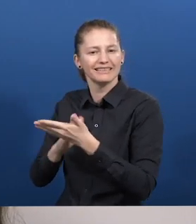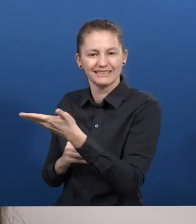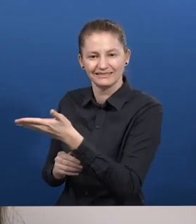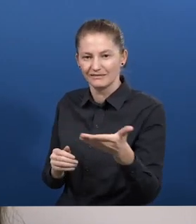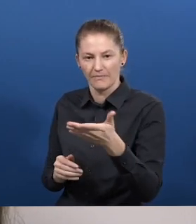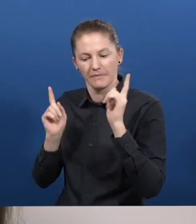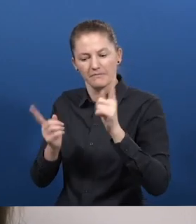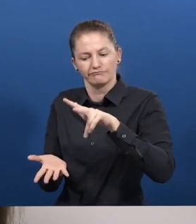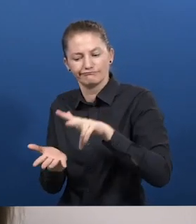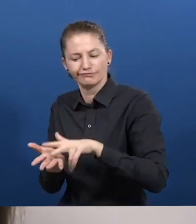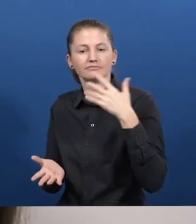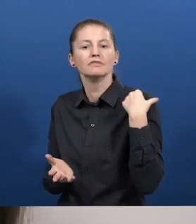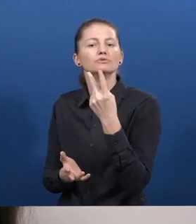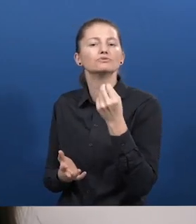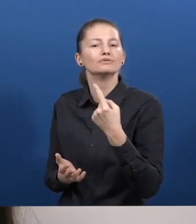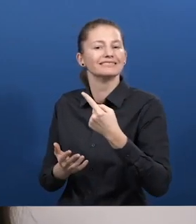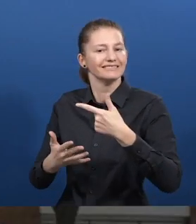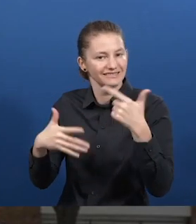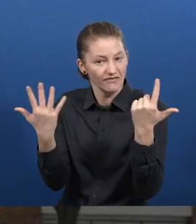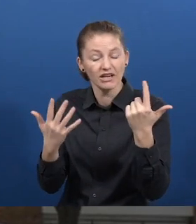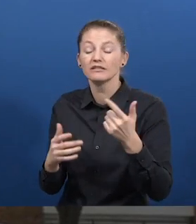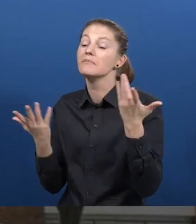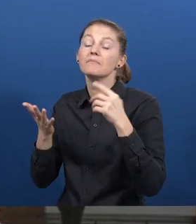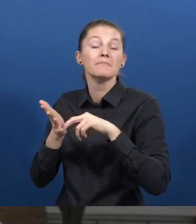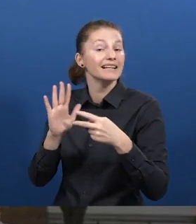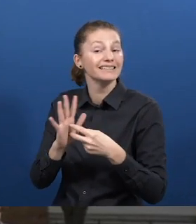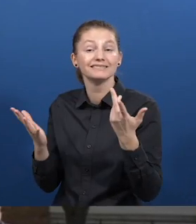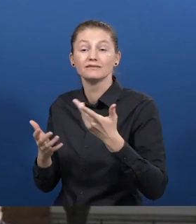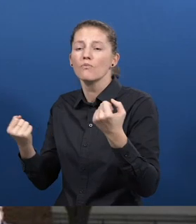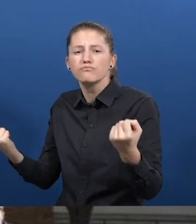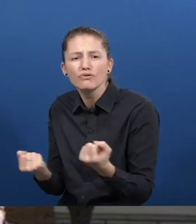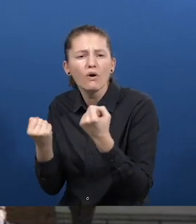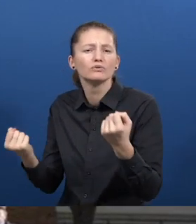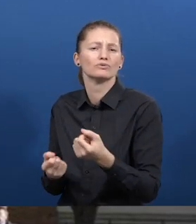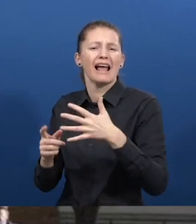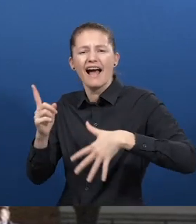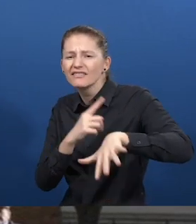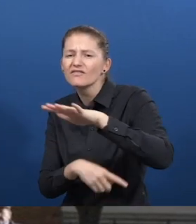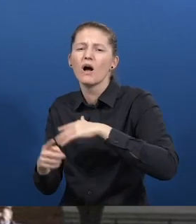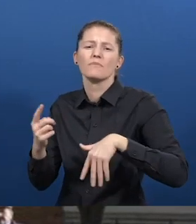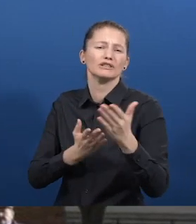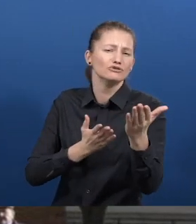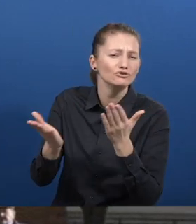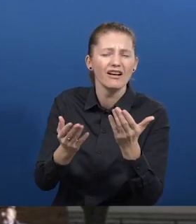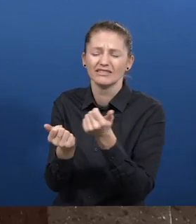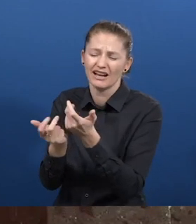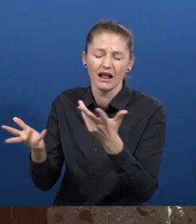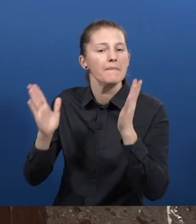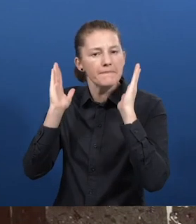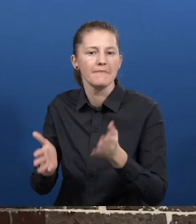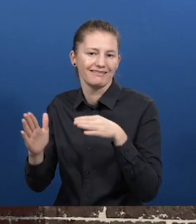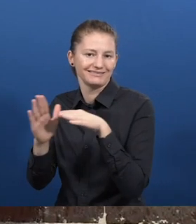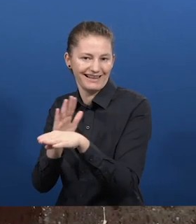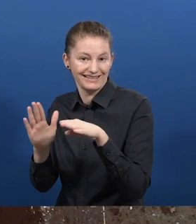goods and services be accessible. In view of this non-compliance, Cochink promoted the creation of this tool.